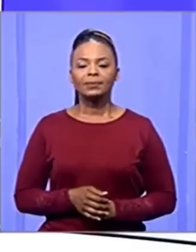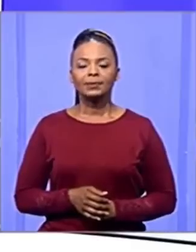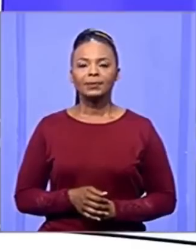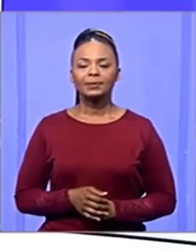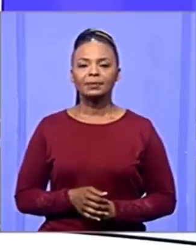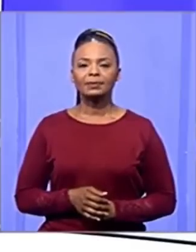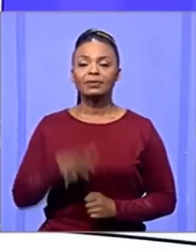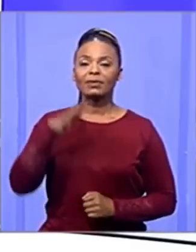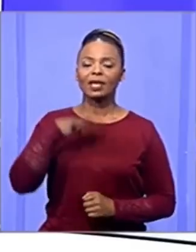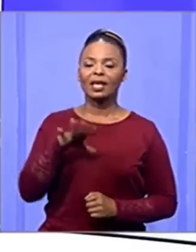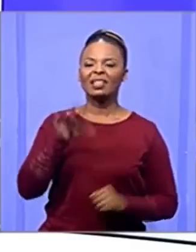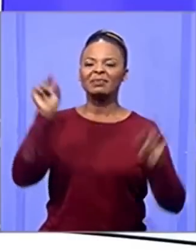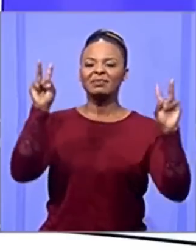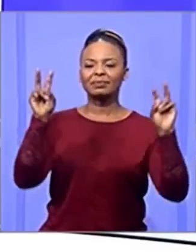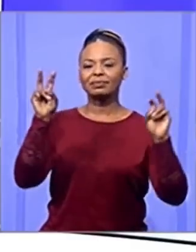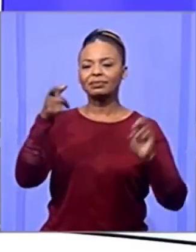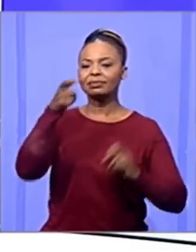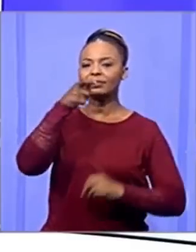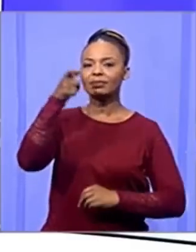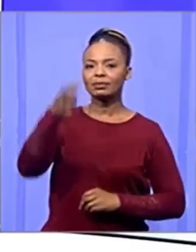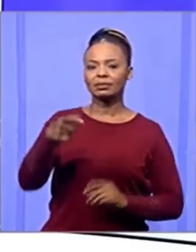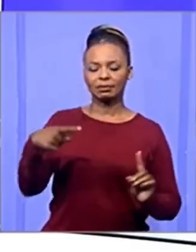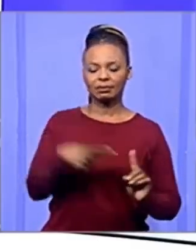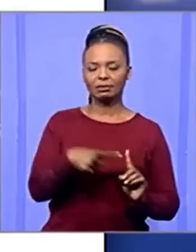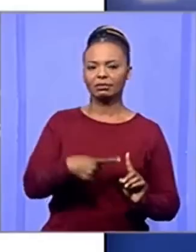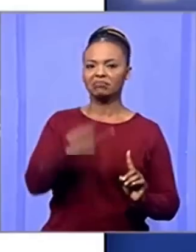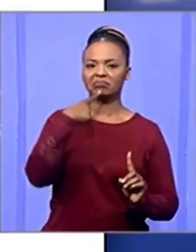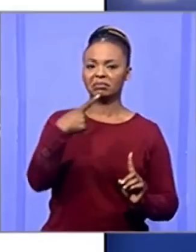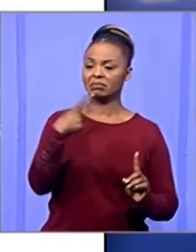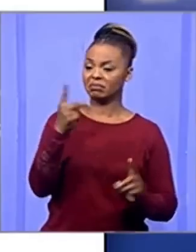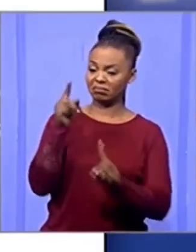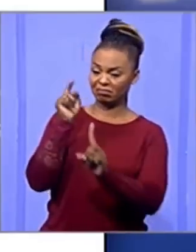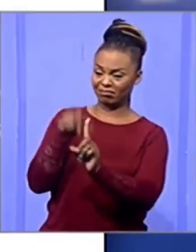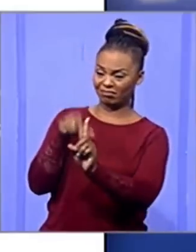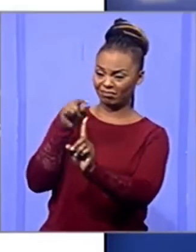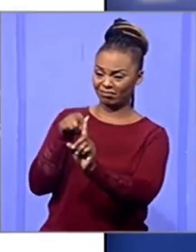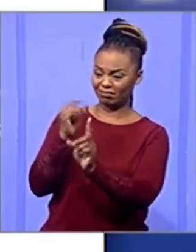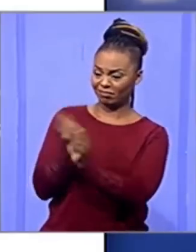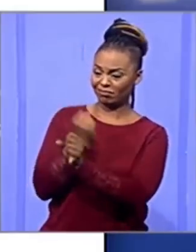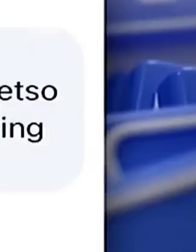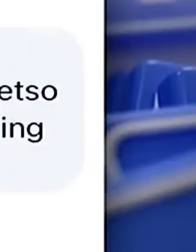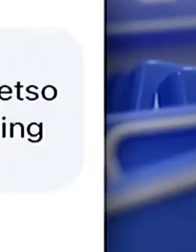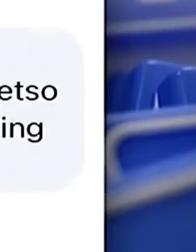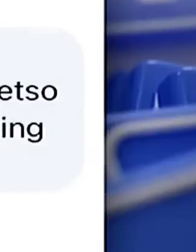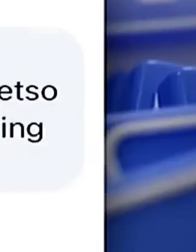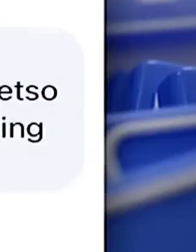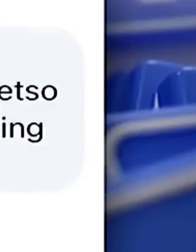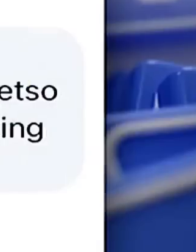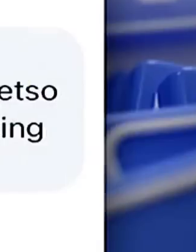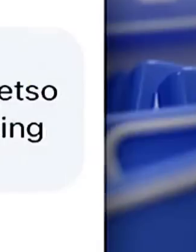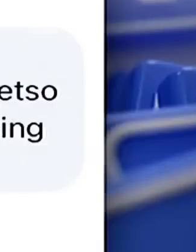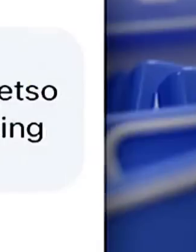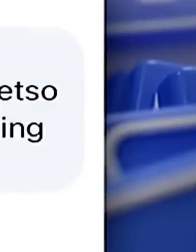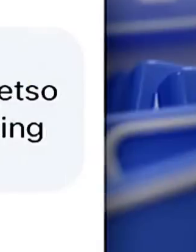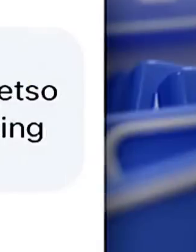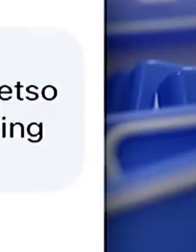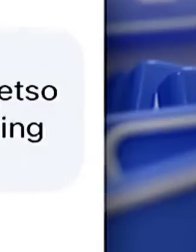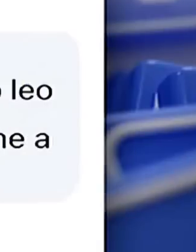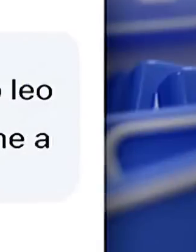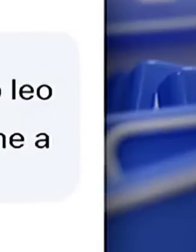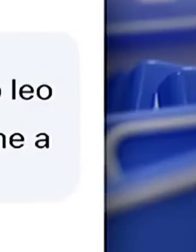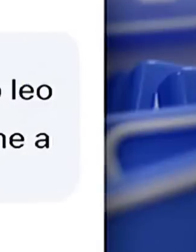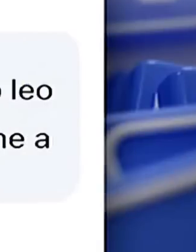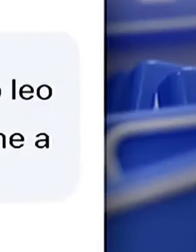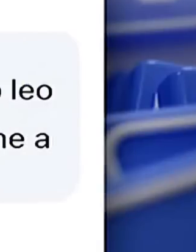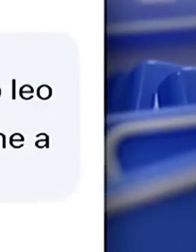Ati o molaetsa kwa mogele hlapane yena o re nnete ke ha ke so e bone ka sebetsong ya hae o fihla jwale ho filela a bile a kginwa.